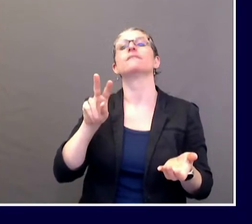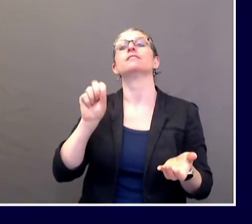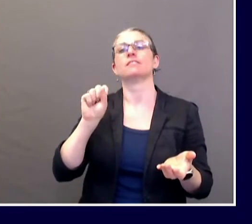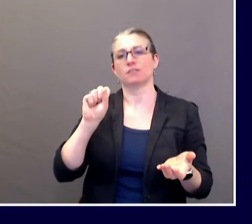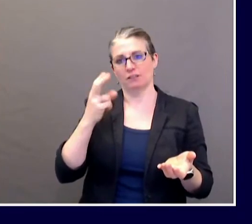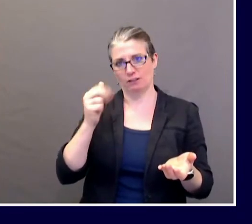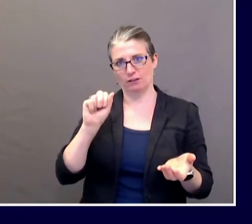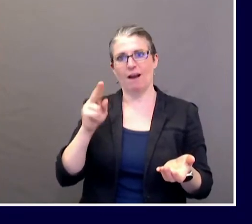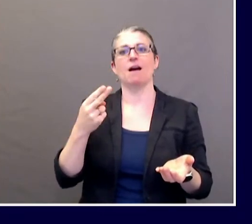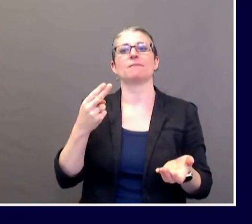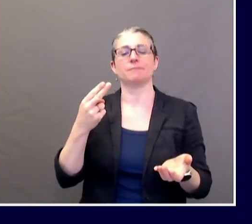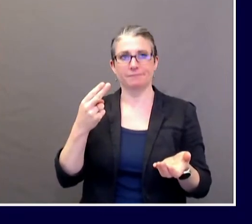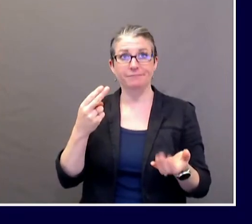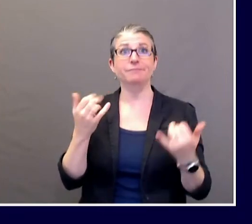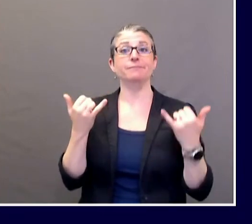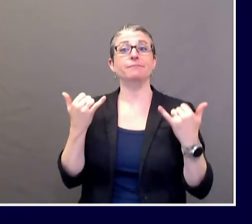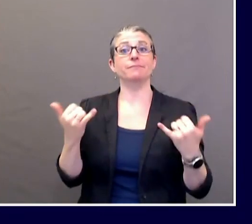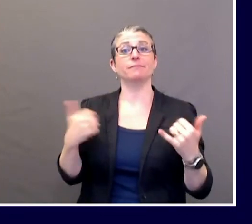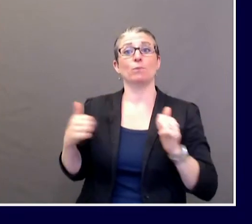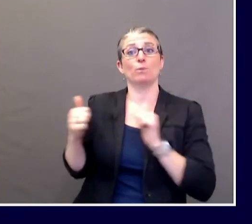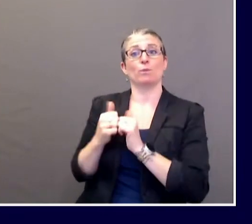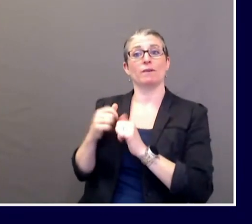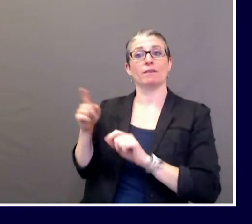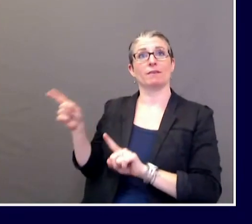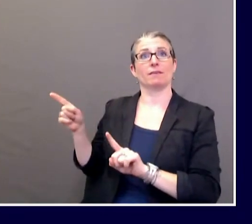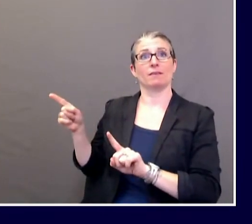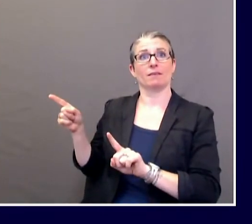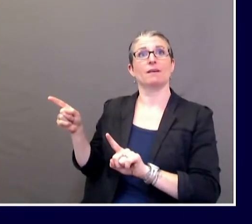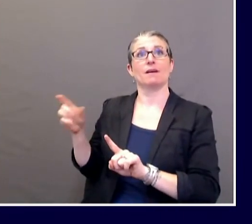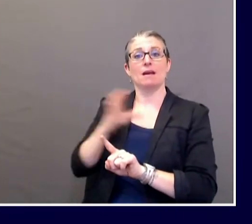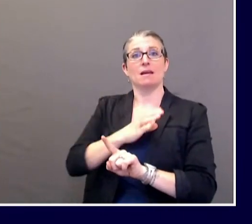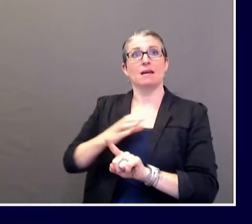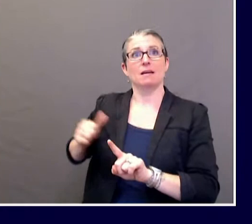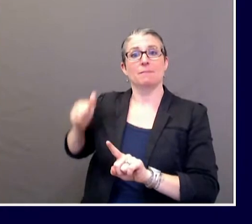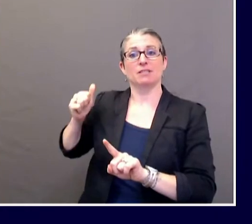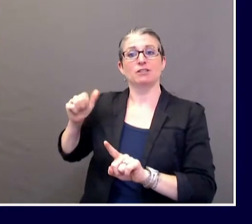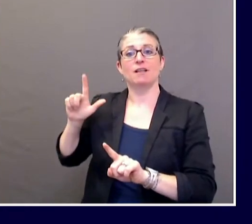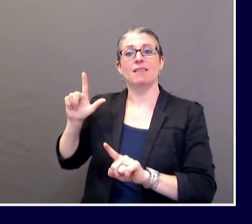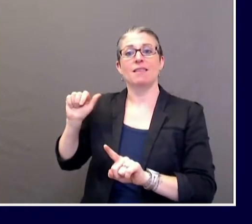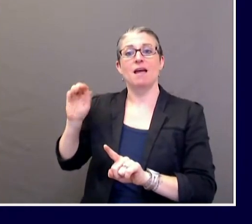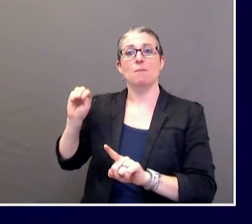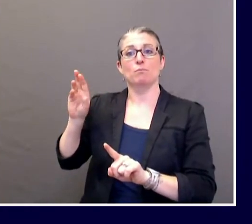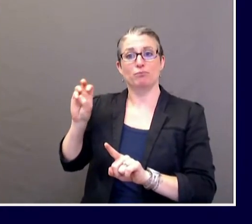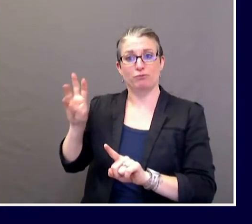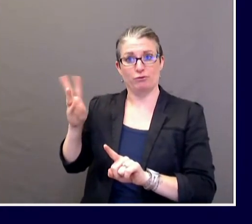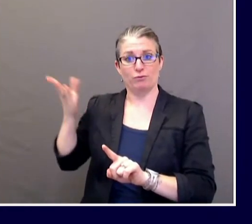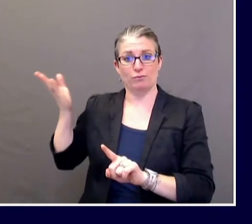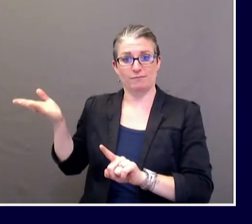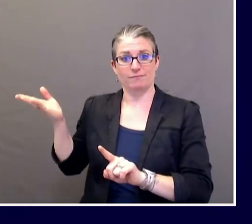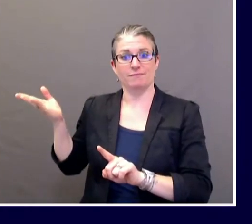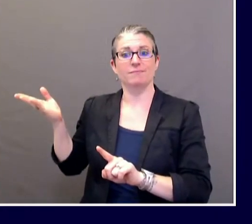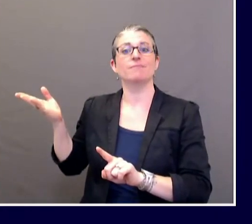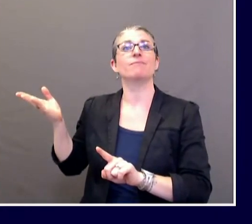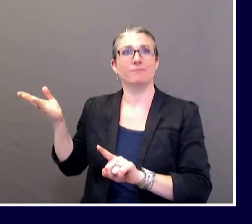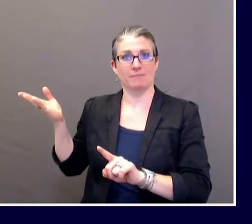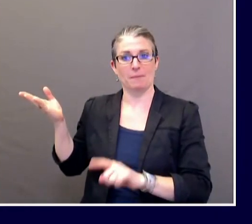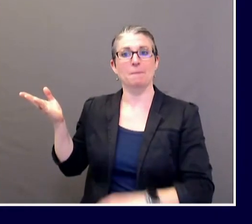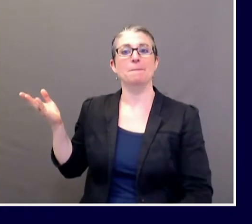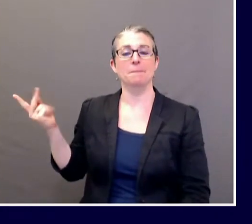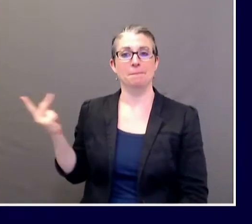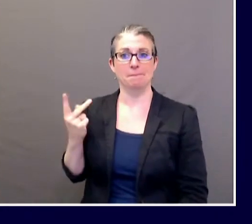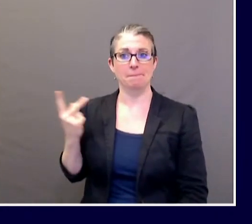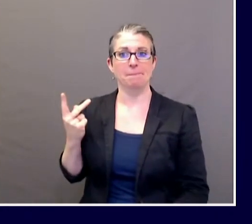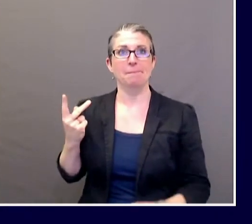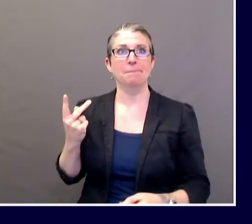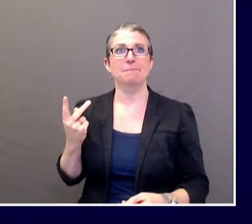this afternoon by Commissioner Jean Lambrou from Maine's Department of Health and Human Services. Commissioner Lambrou and I are pleased to be with you